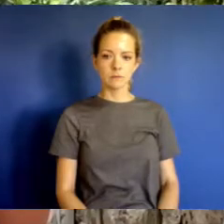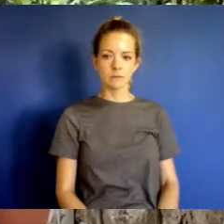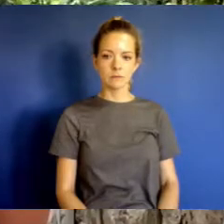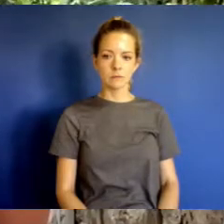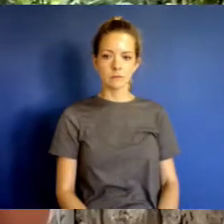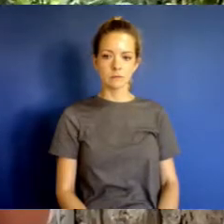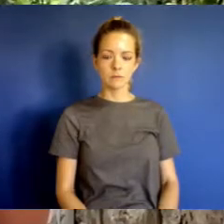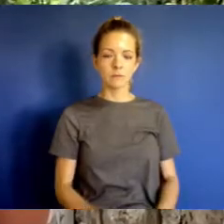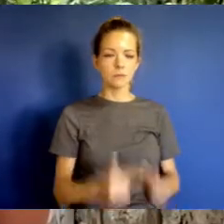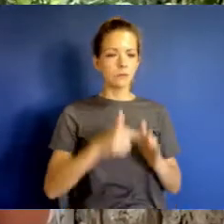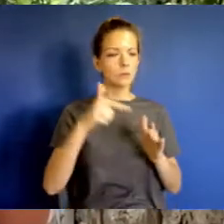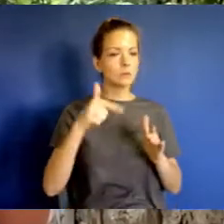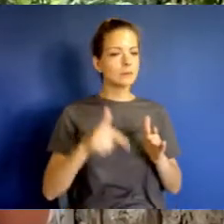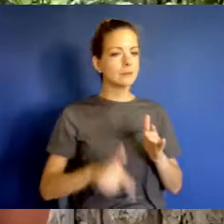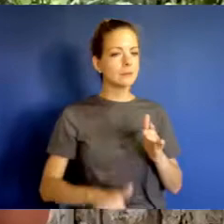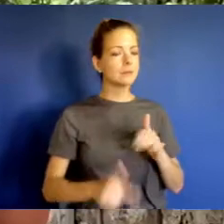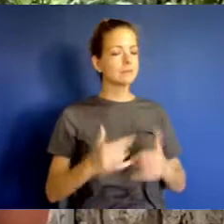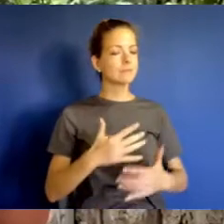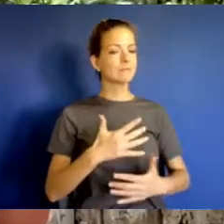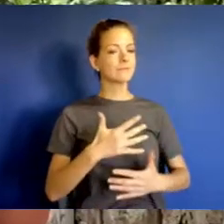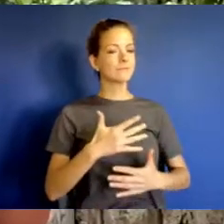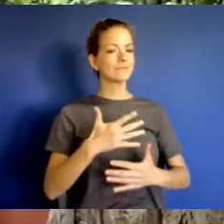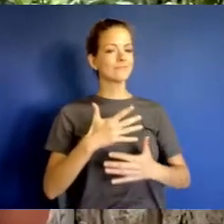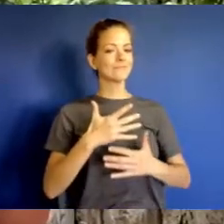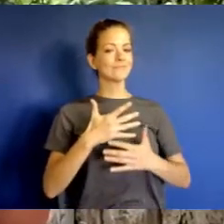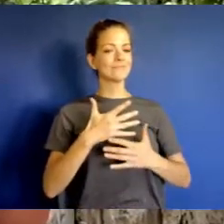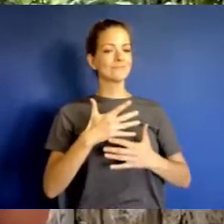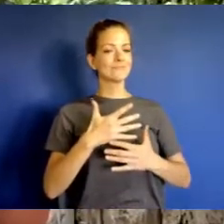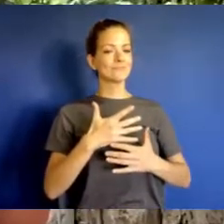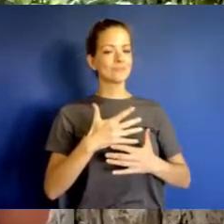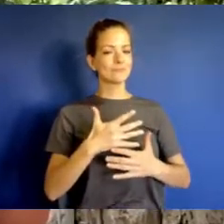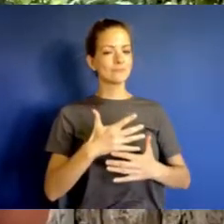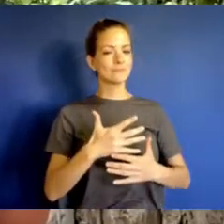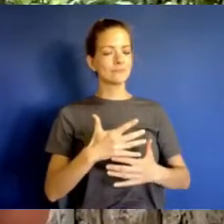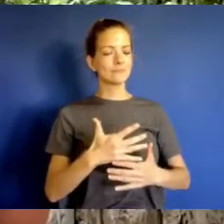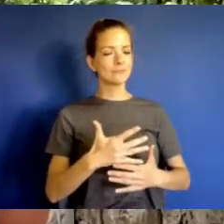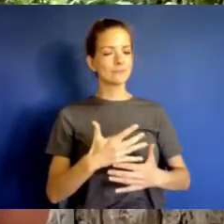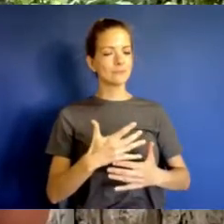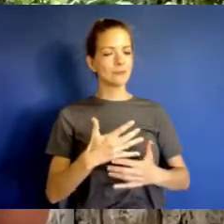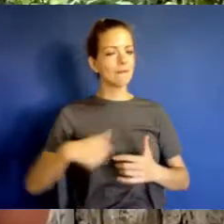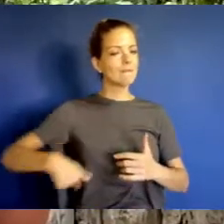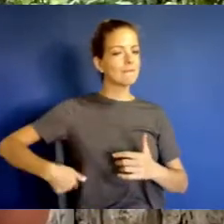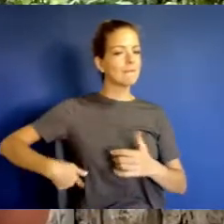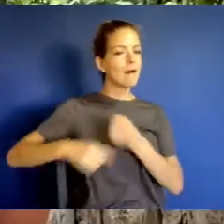Deep breaths and just enjoy that twist, that rotation in the spine.